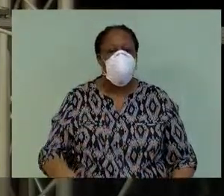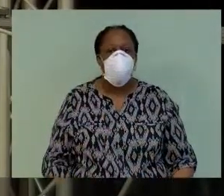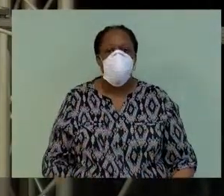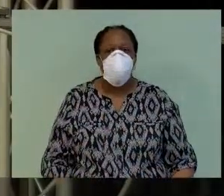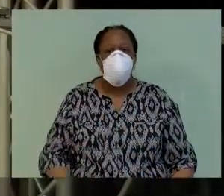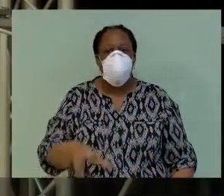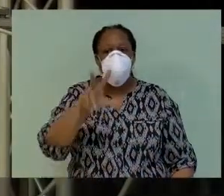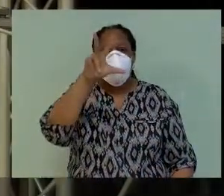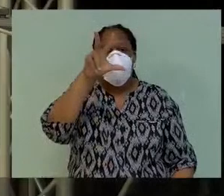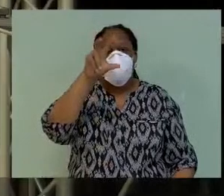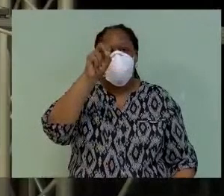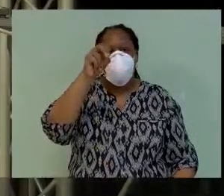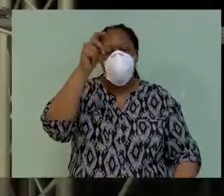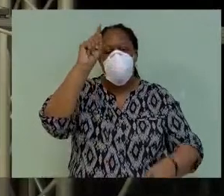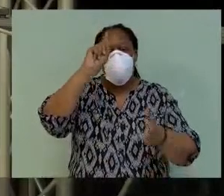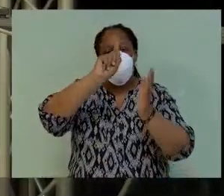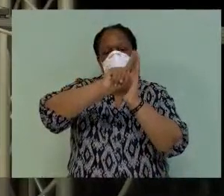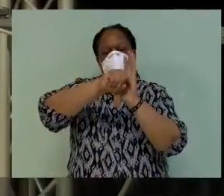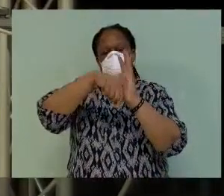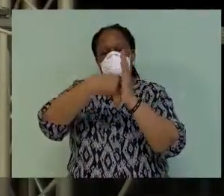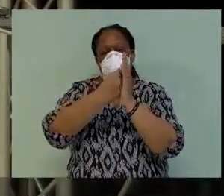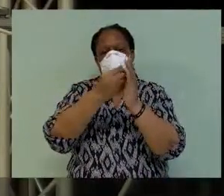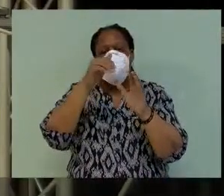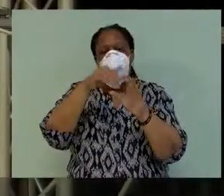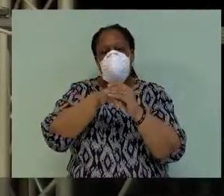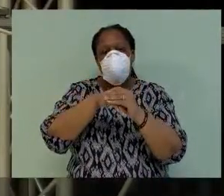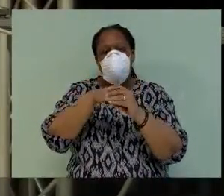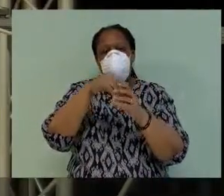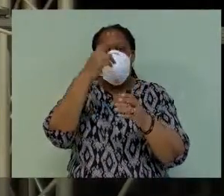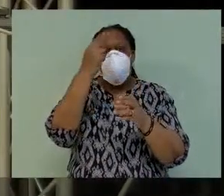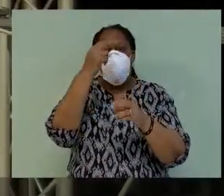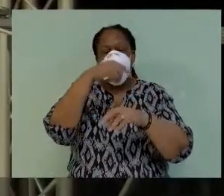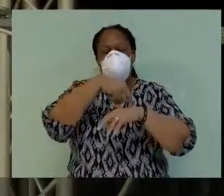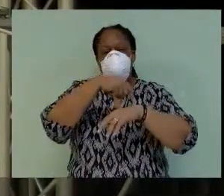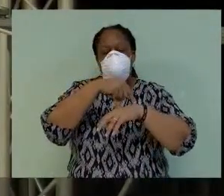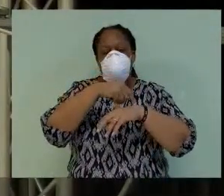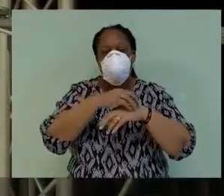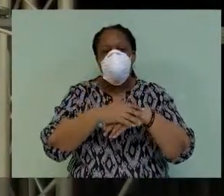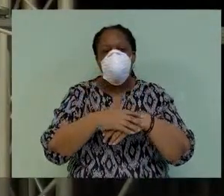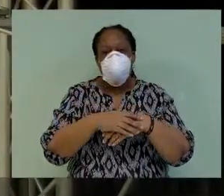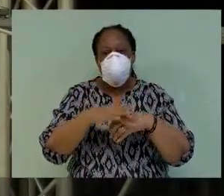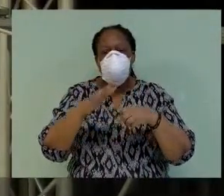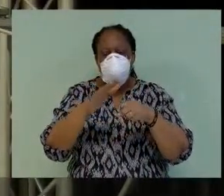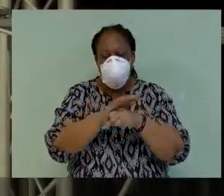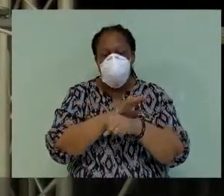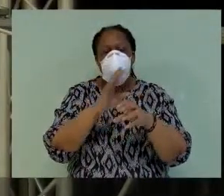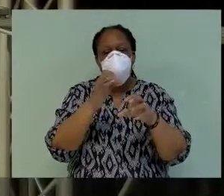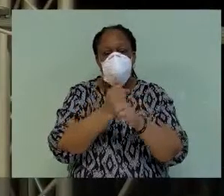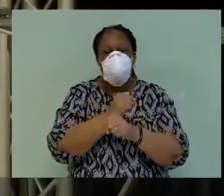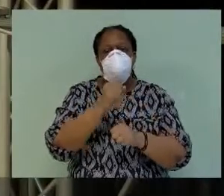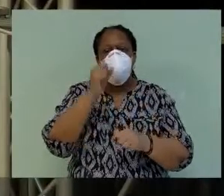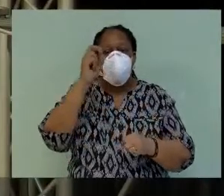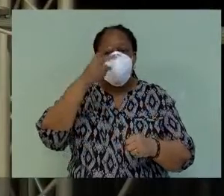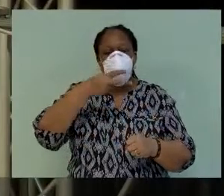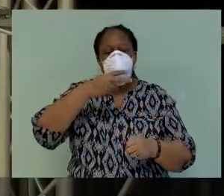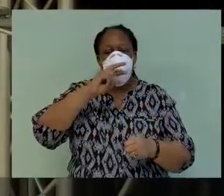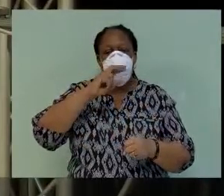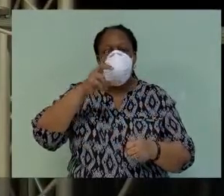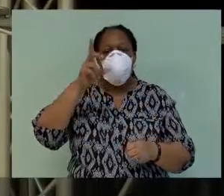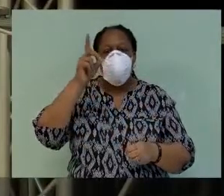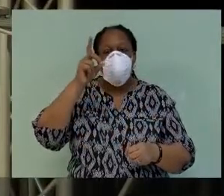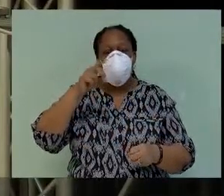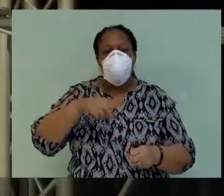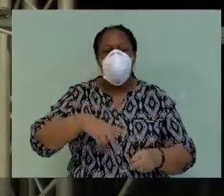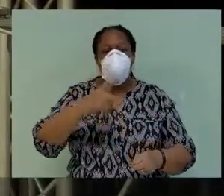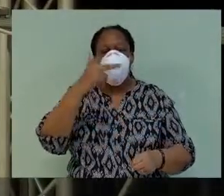30 minutes in the midday sun is sufficient for one to make enough vitamin D, 30 minutes at least 3 times